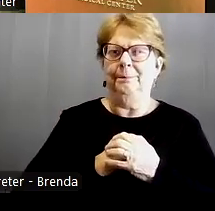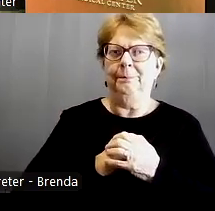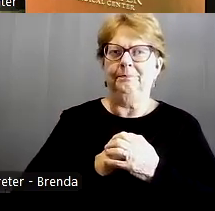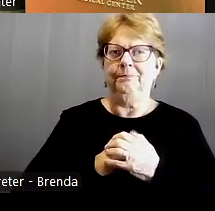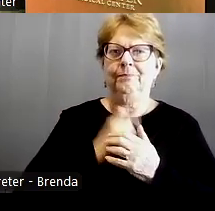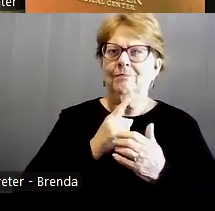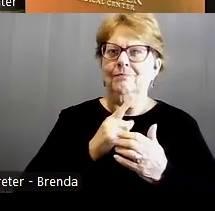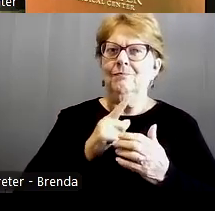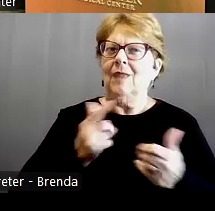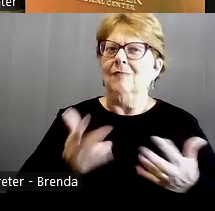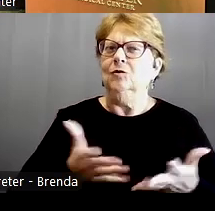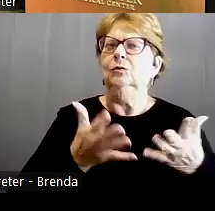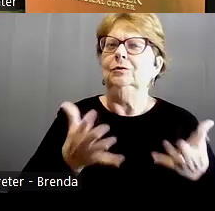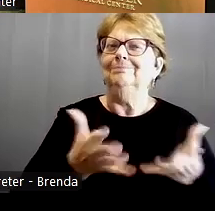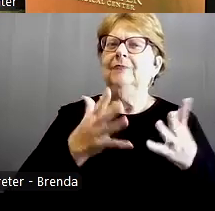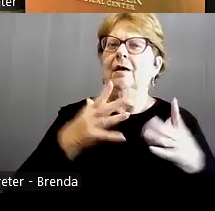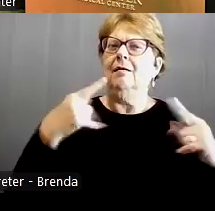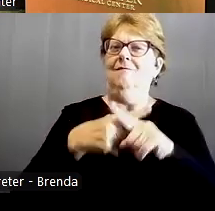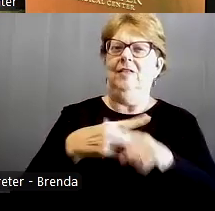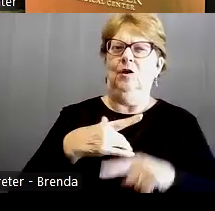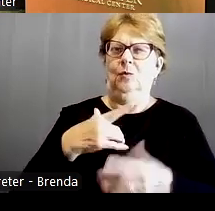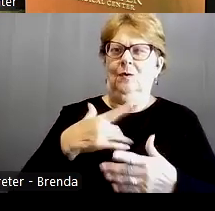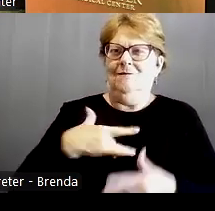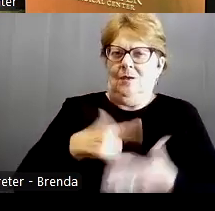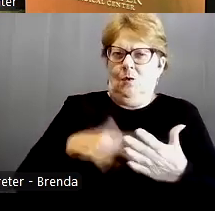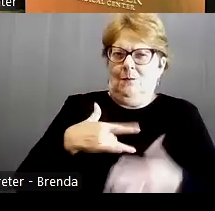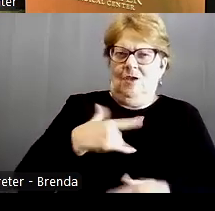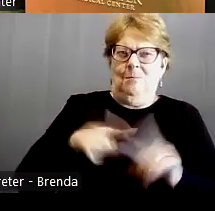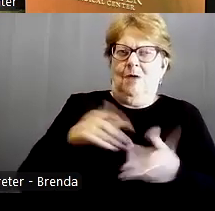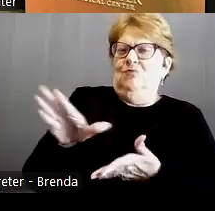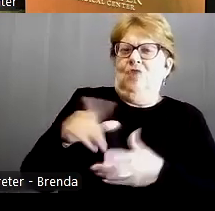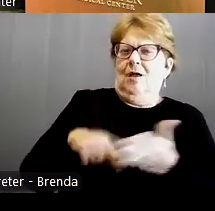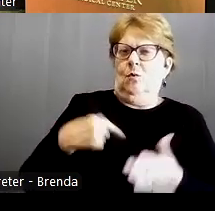This guilt fuels conflict. We feel what we feel, but we reject what we feel.